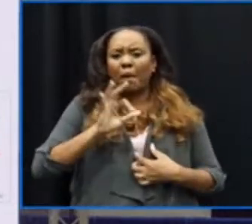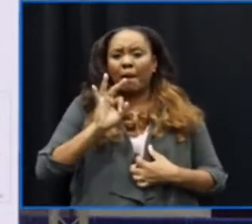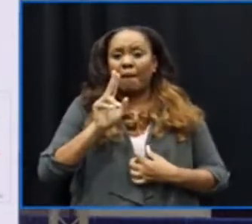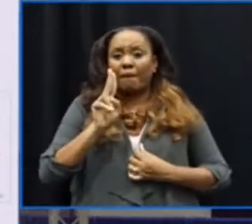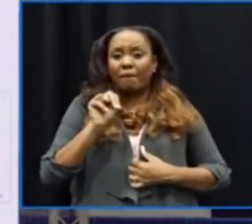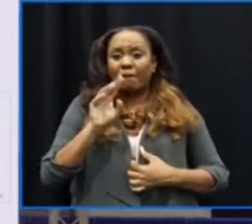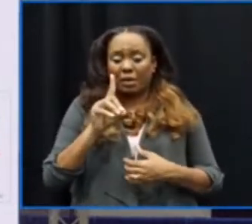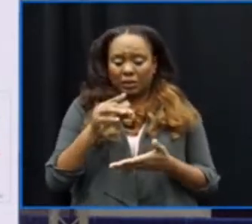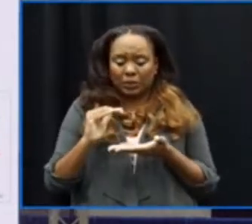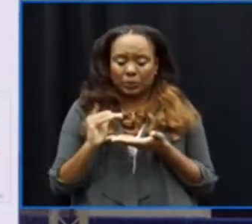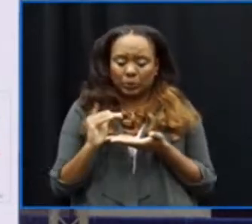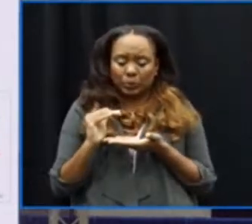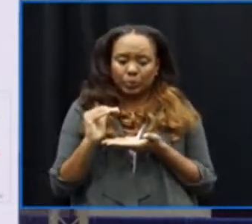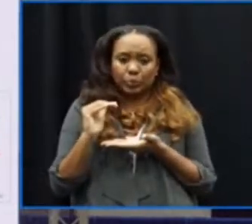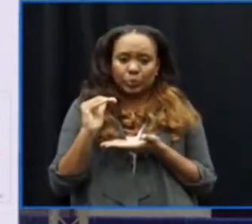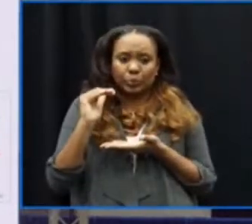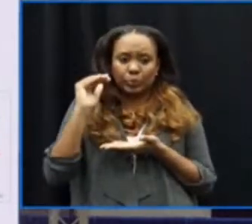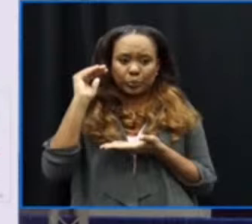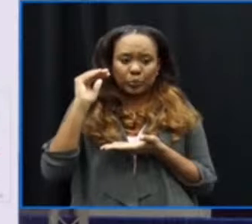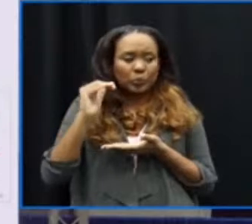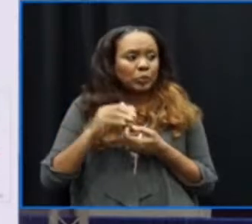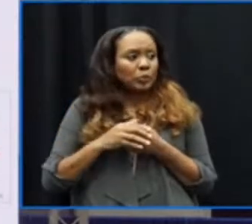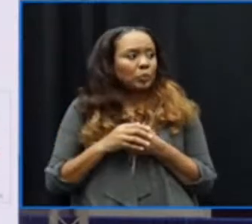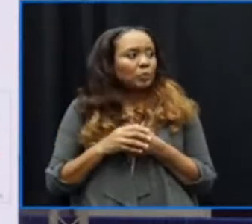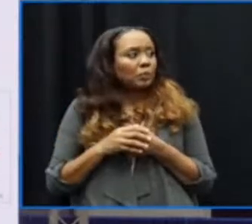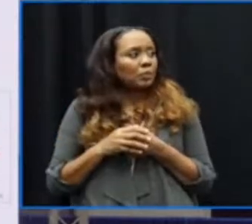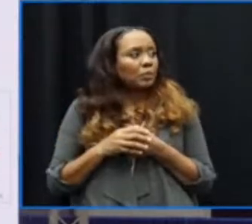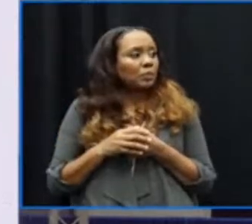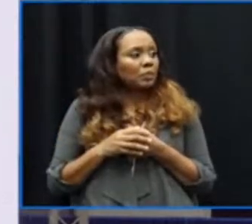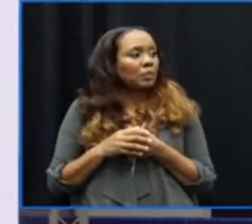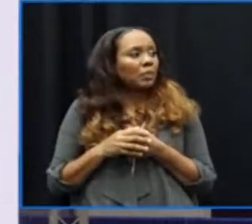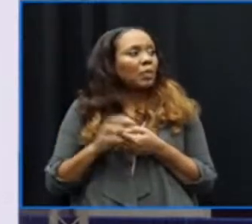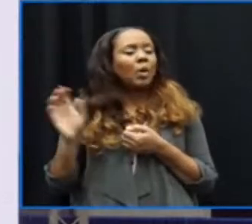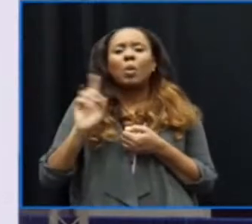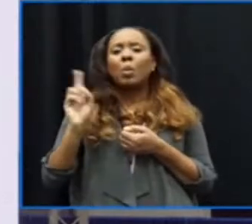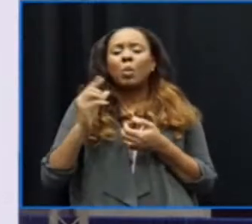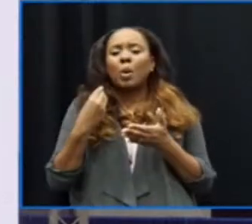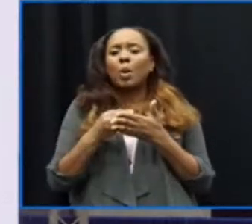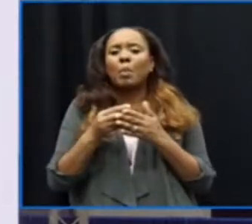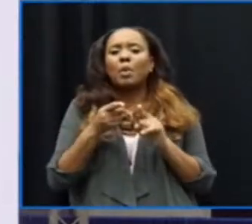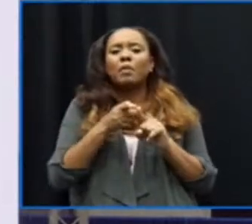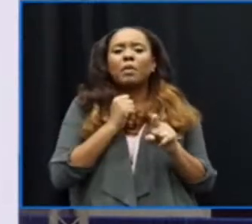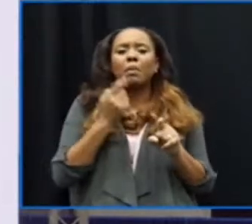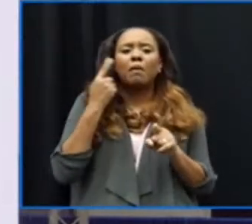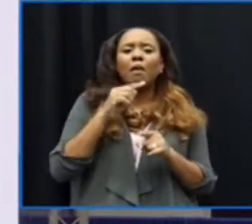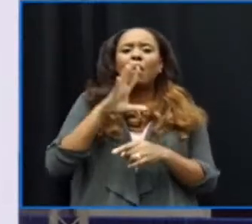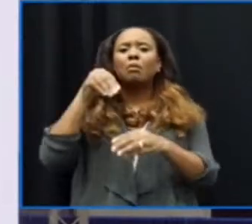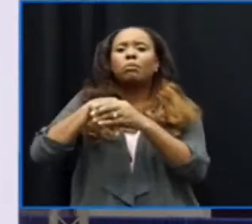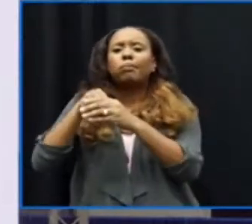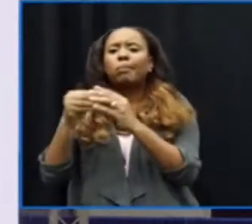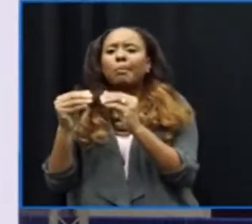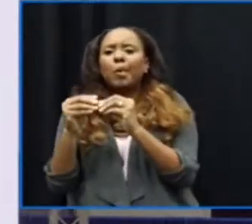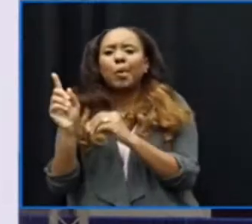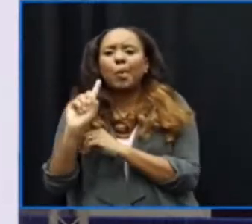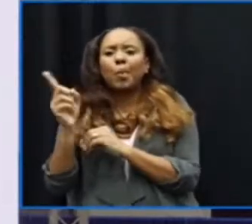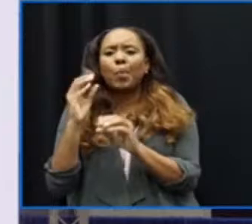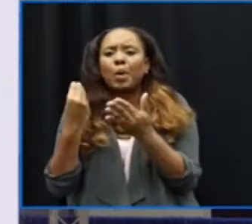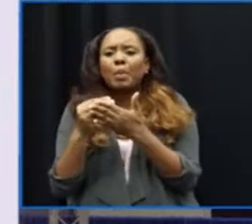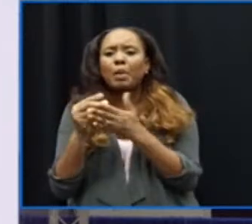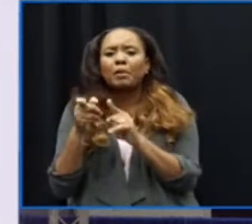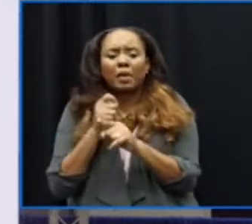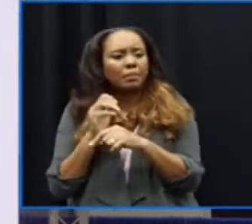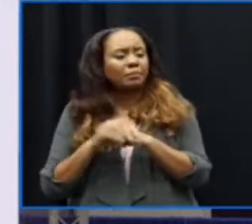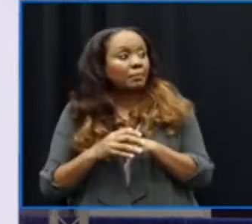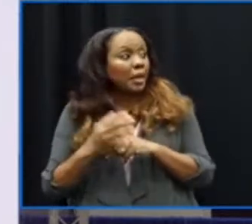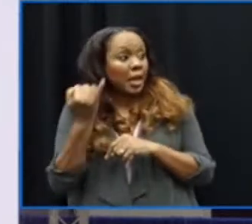pay out 30%, that 12% gap has to be filled from somewhere. And if we look at dollars and cents, right,